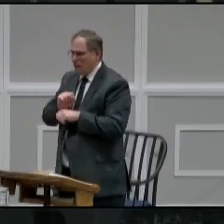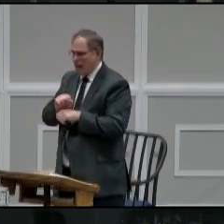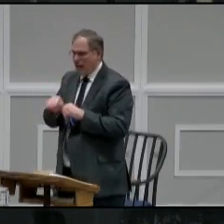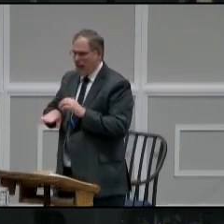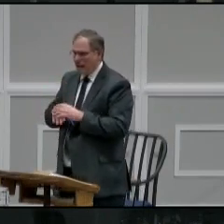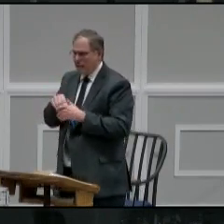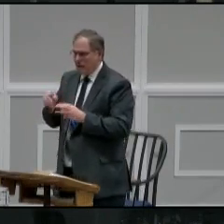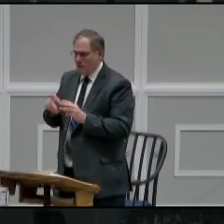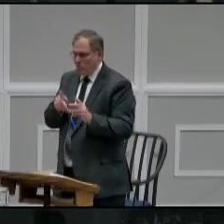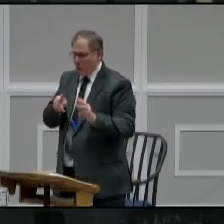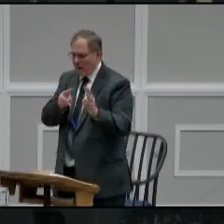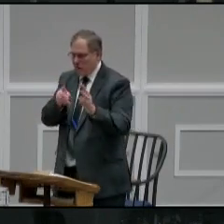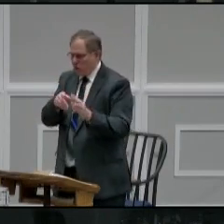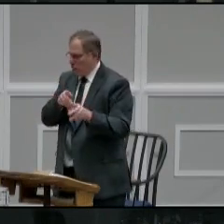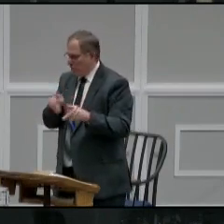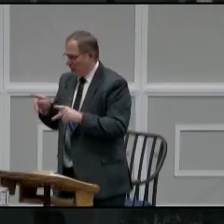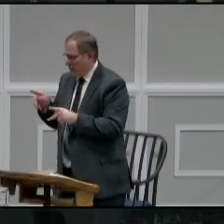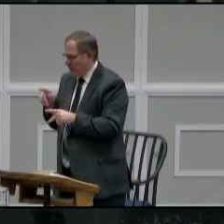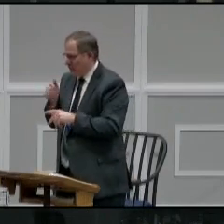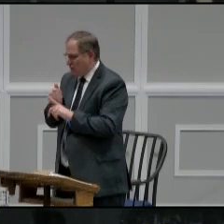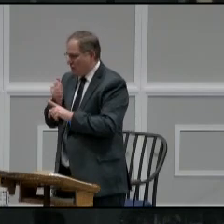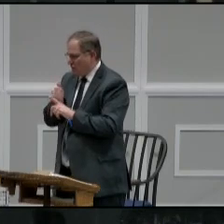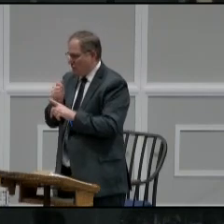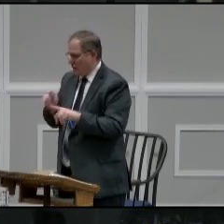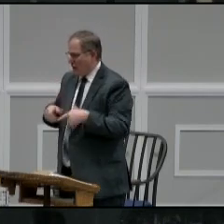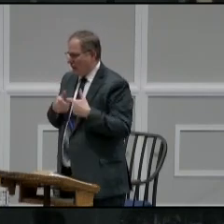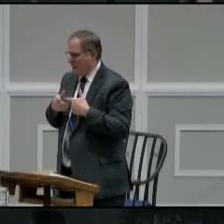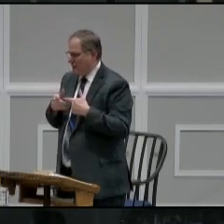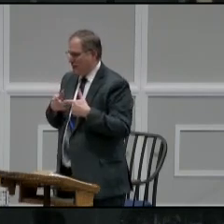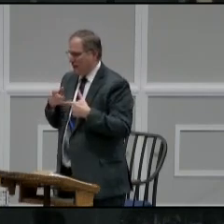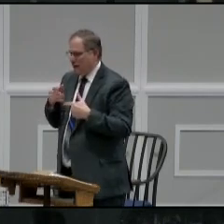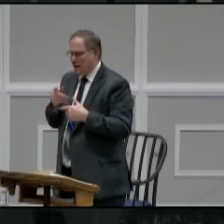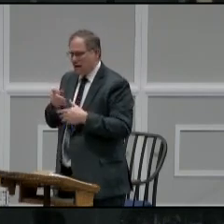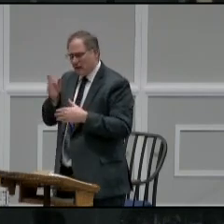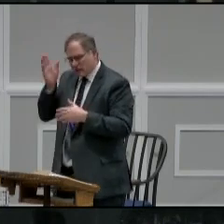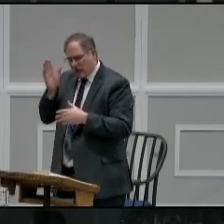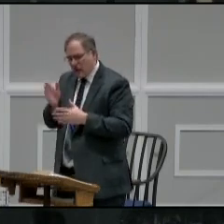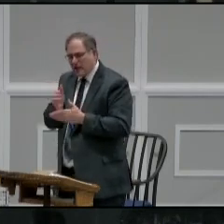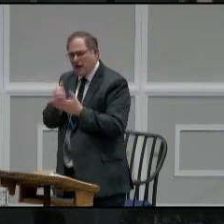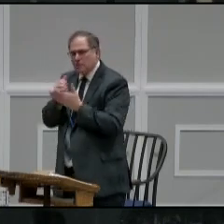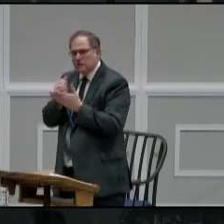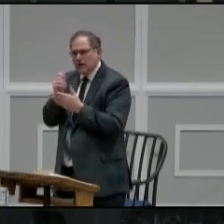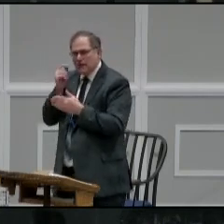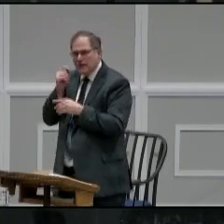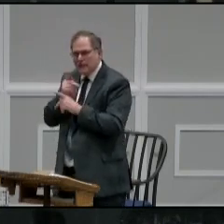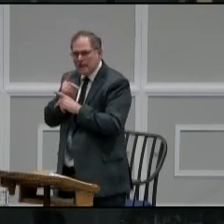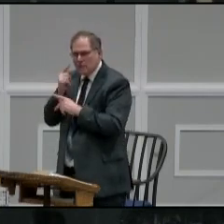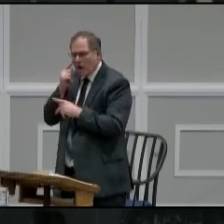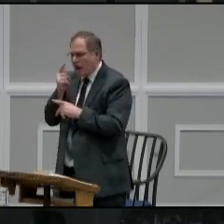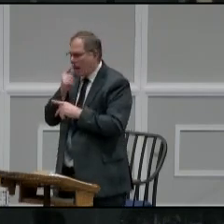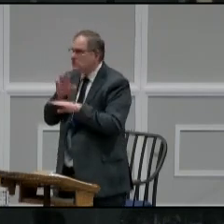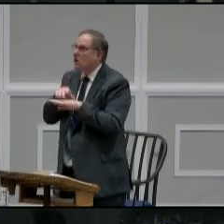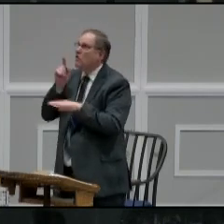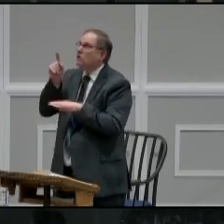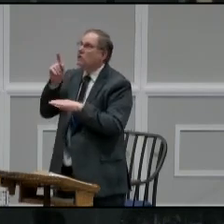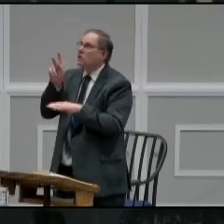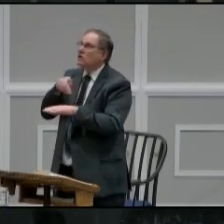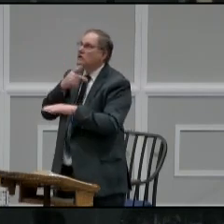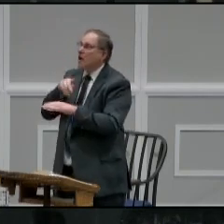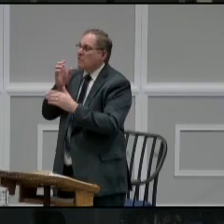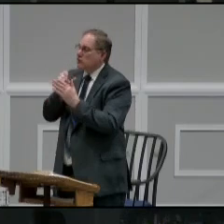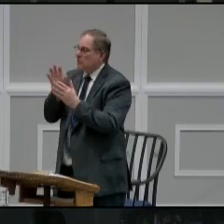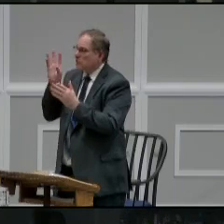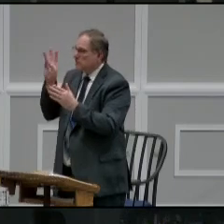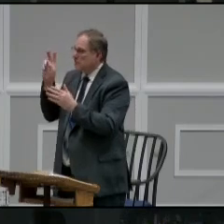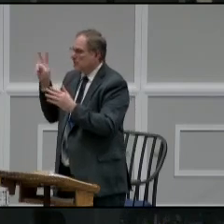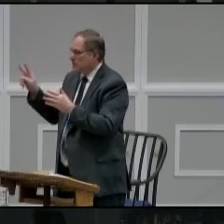May God help us to keep our eyes stayed upon him. David said it this way in Psalm 62 and verse 5, my